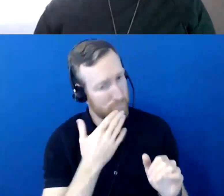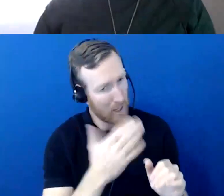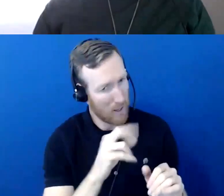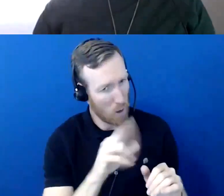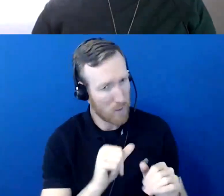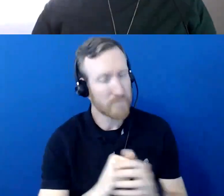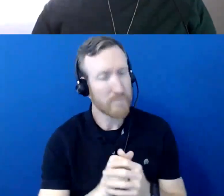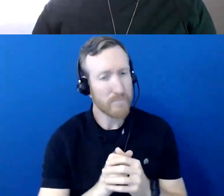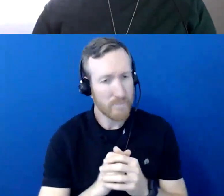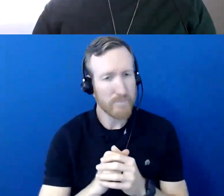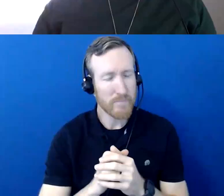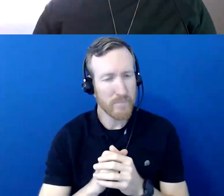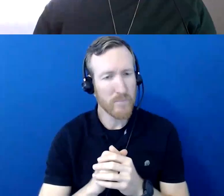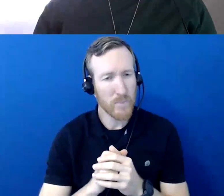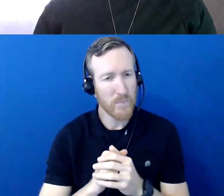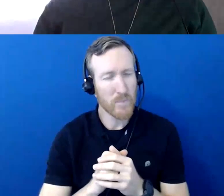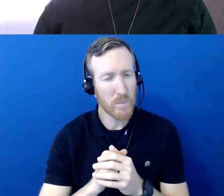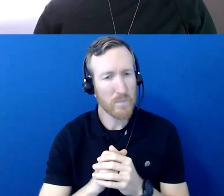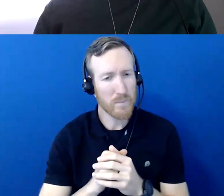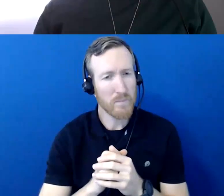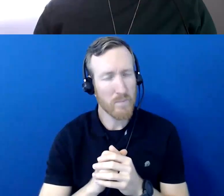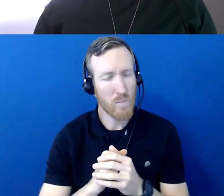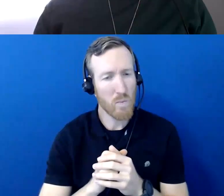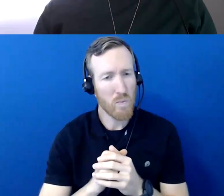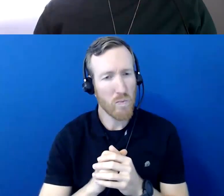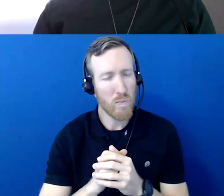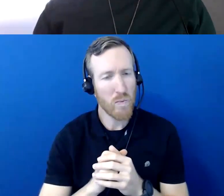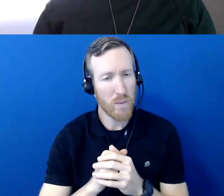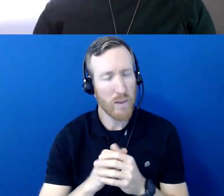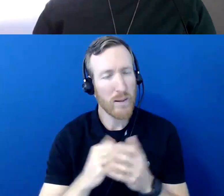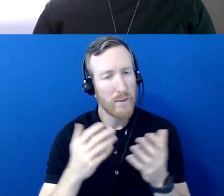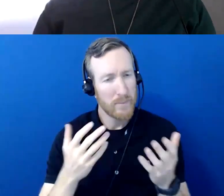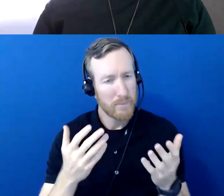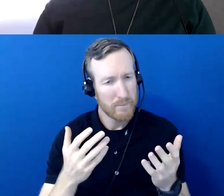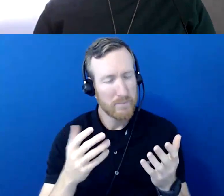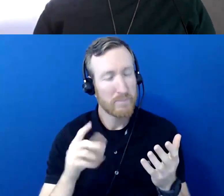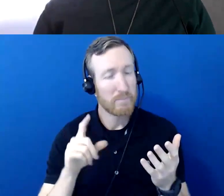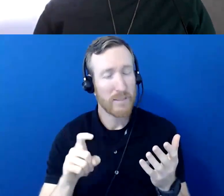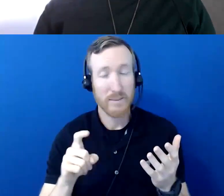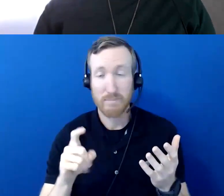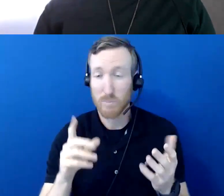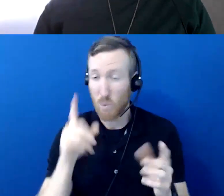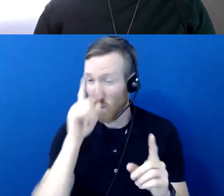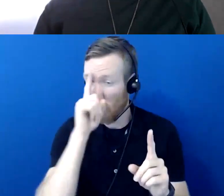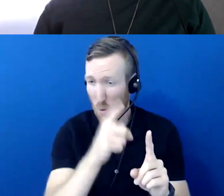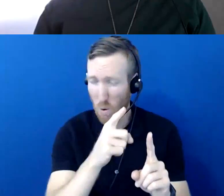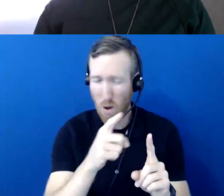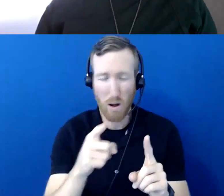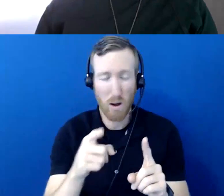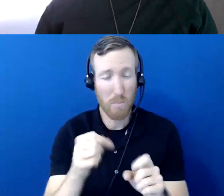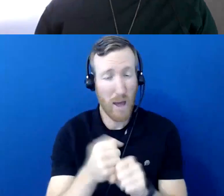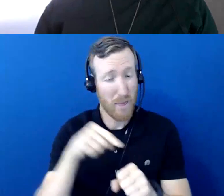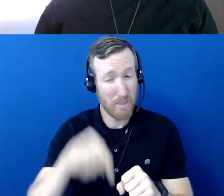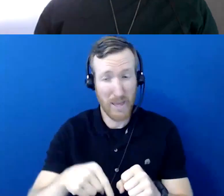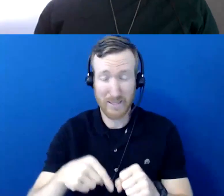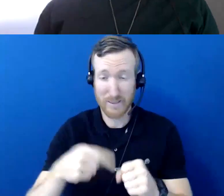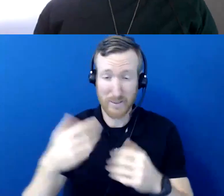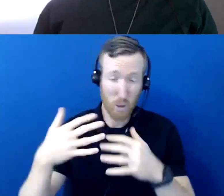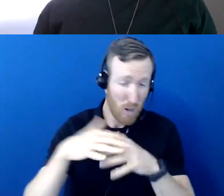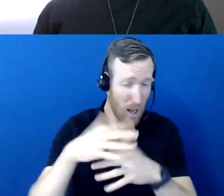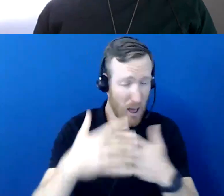all, we have to have a goal of simplifying the process because, as